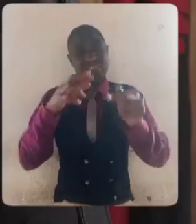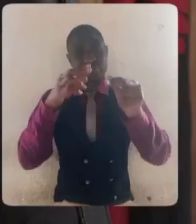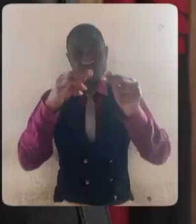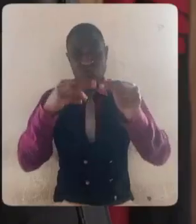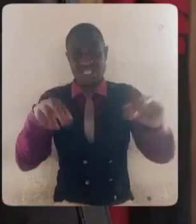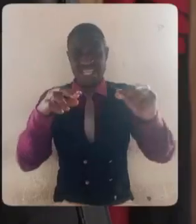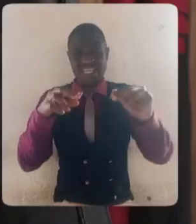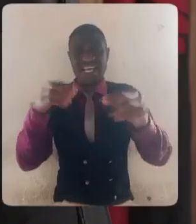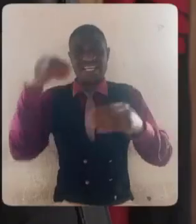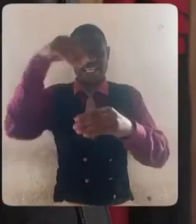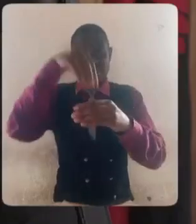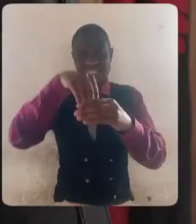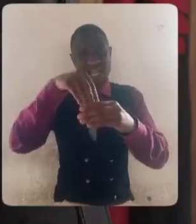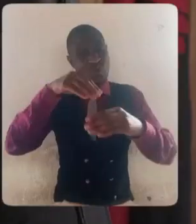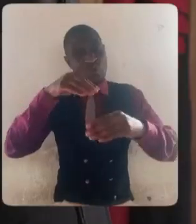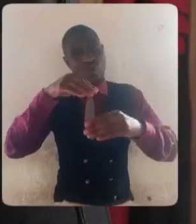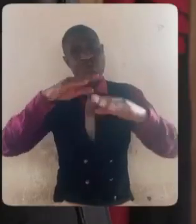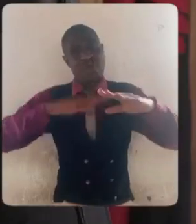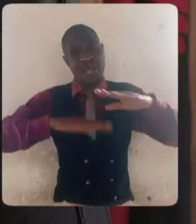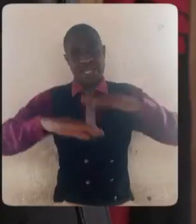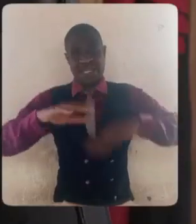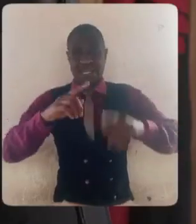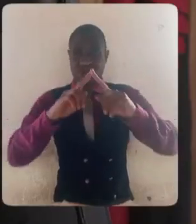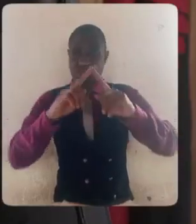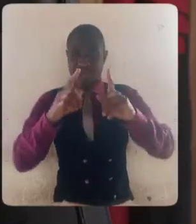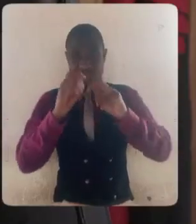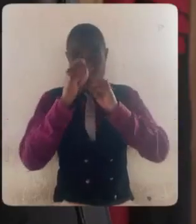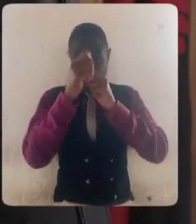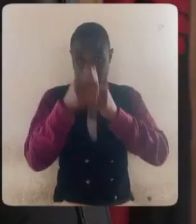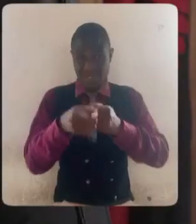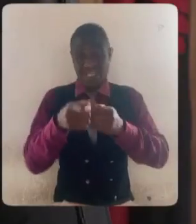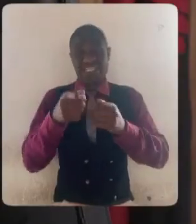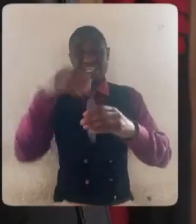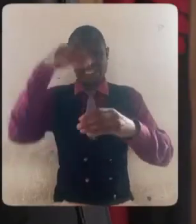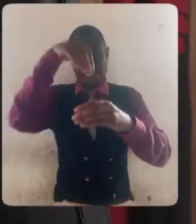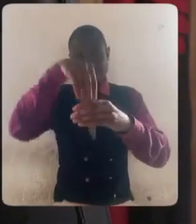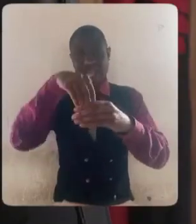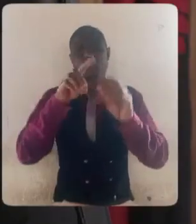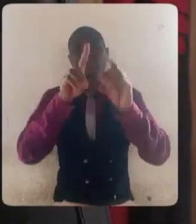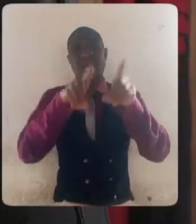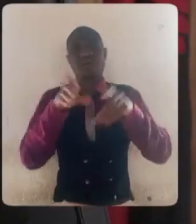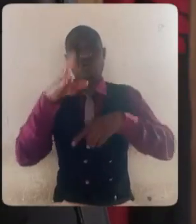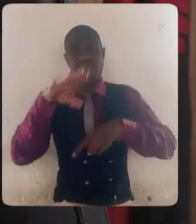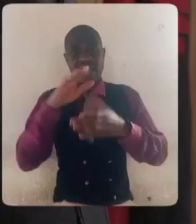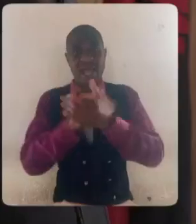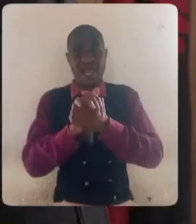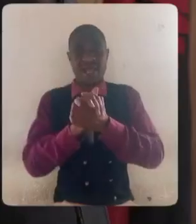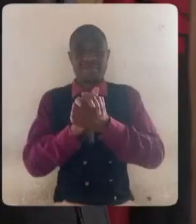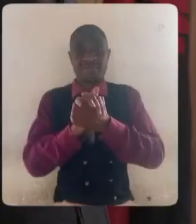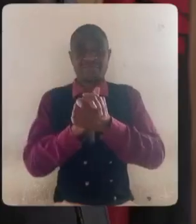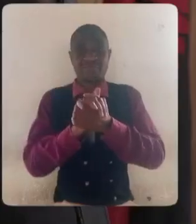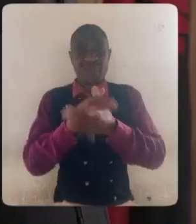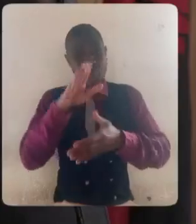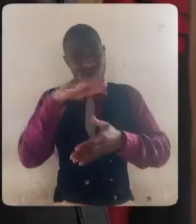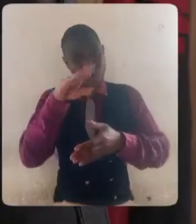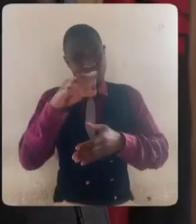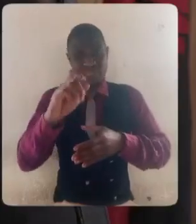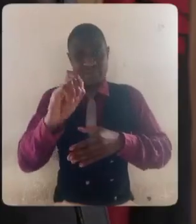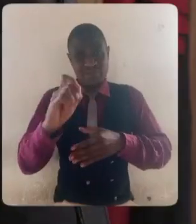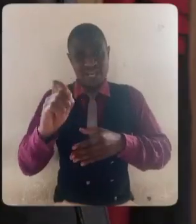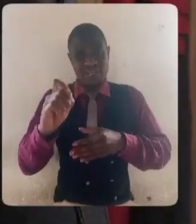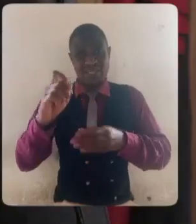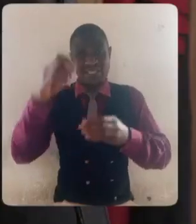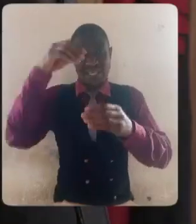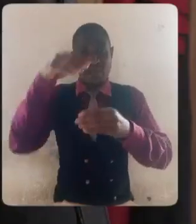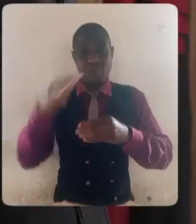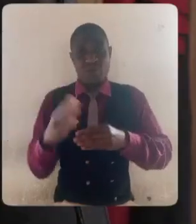in unity, in peace, and with respect for one another. Together, we can uphold Malawi's democratic values